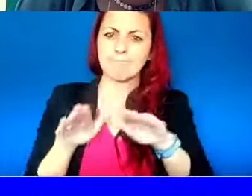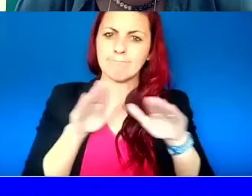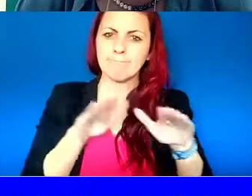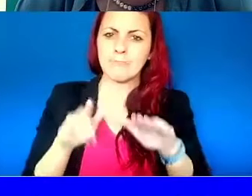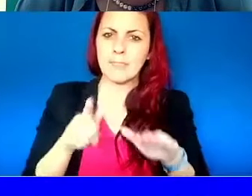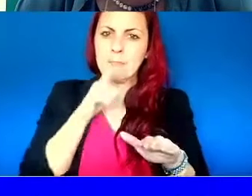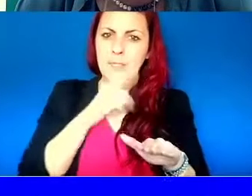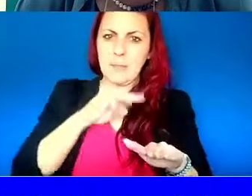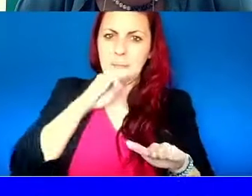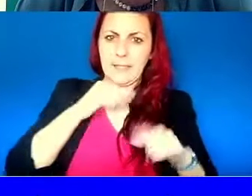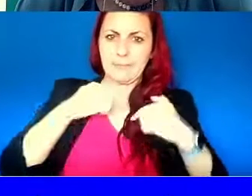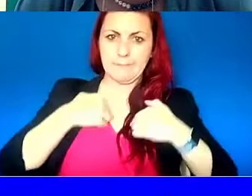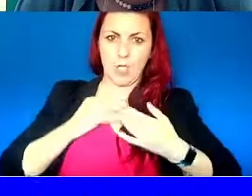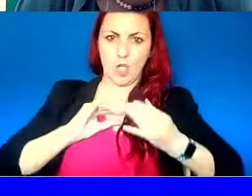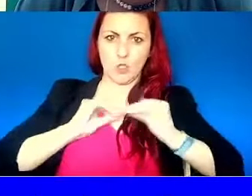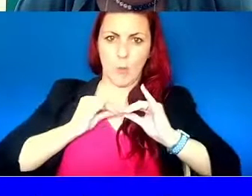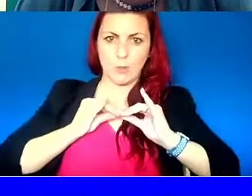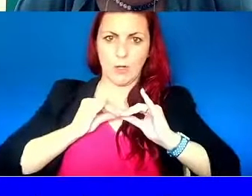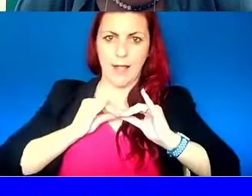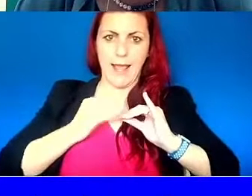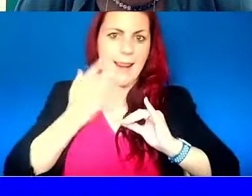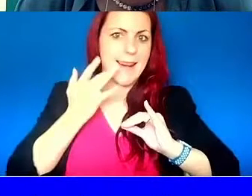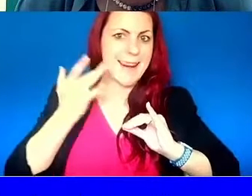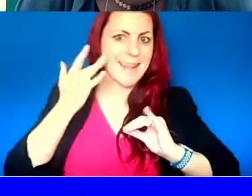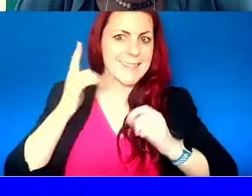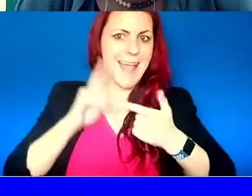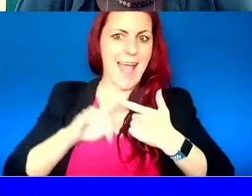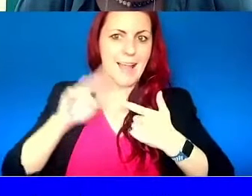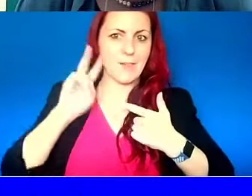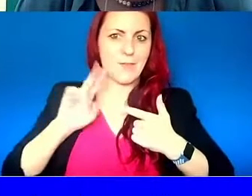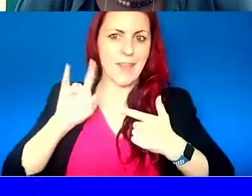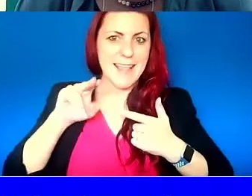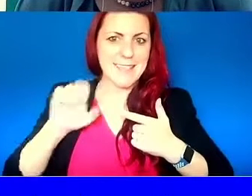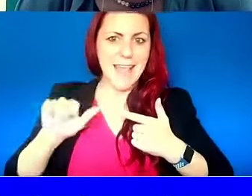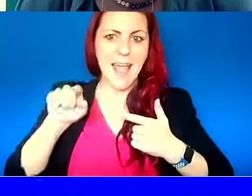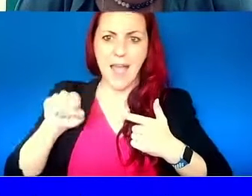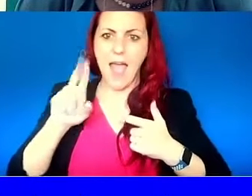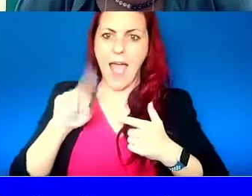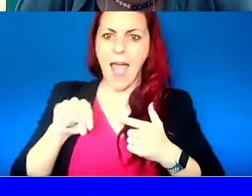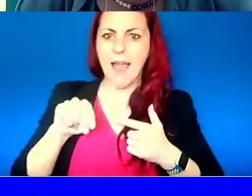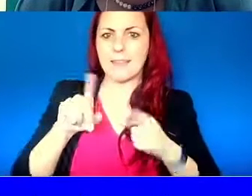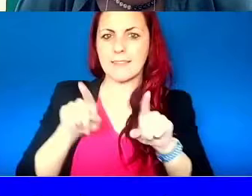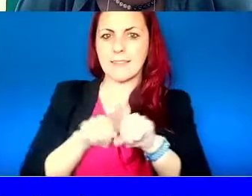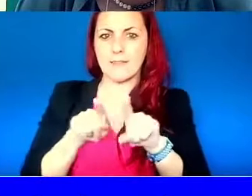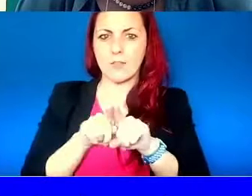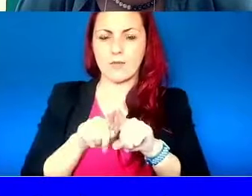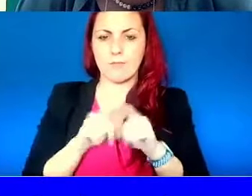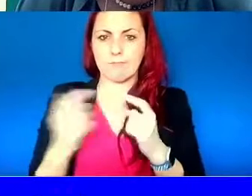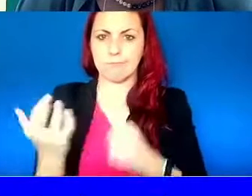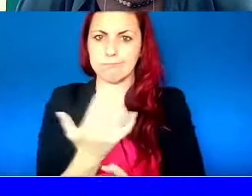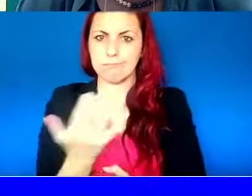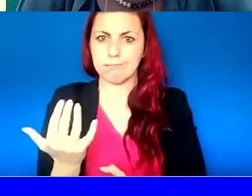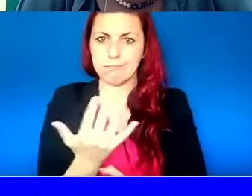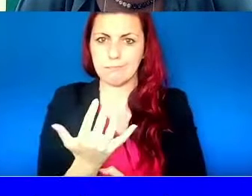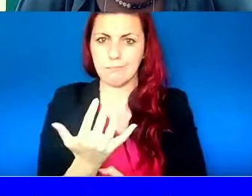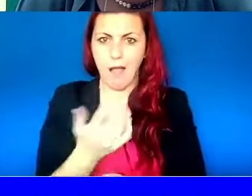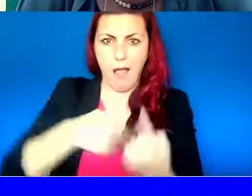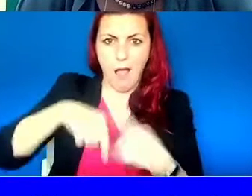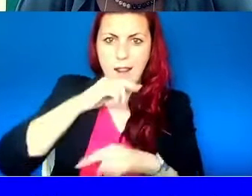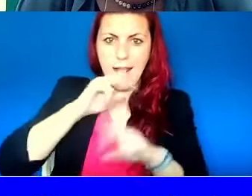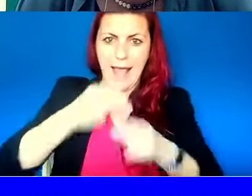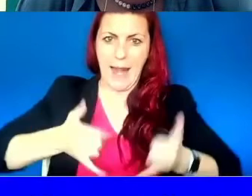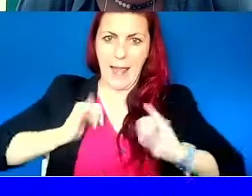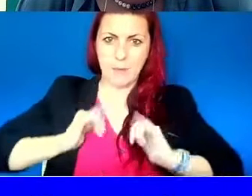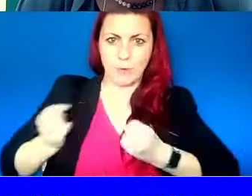the ISL interpreters, Lisa and Vanessa, and the real-time captioning team will be able to